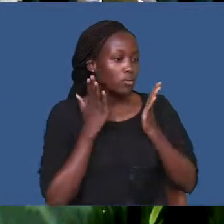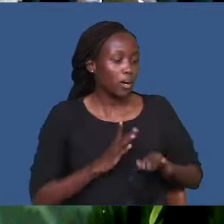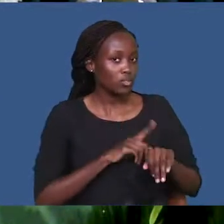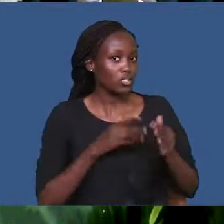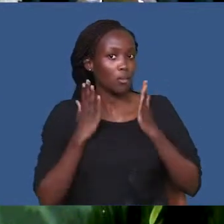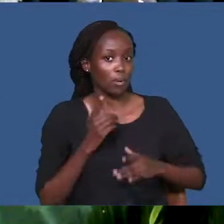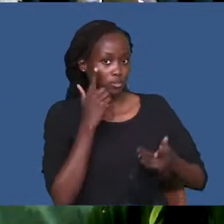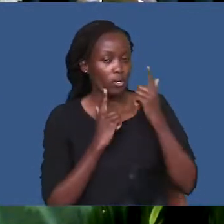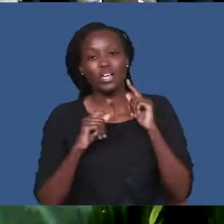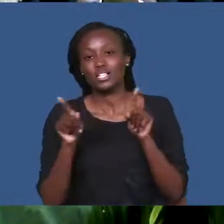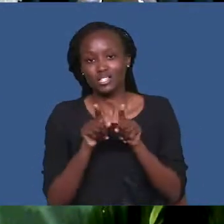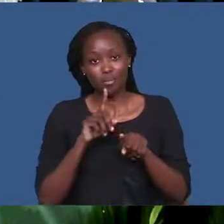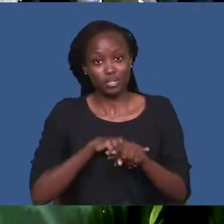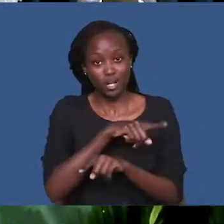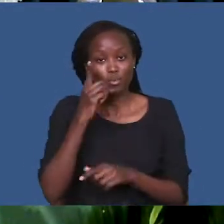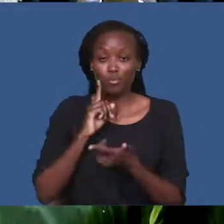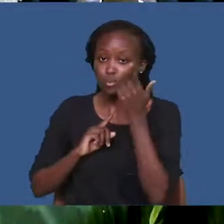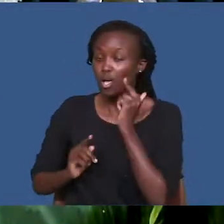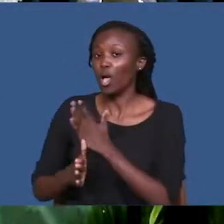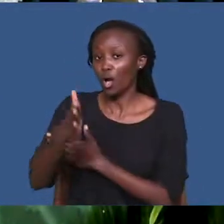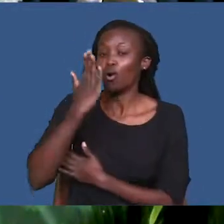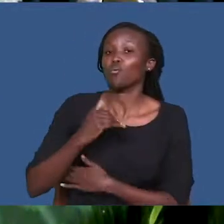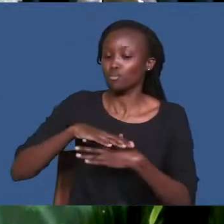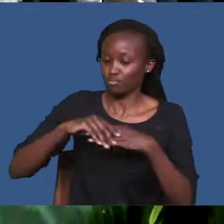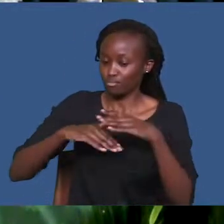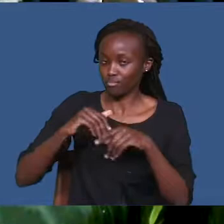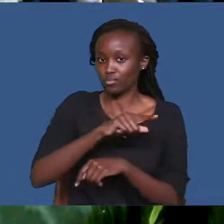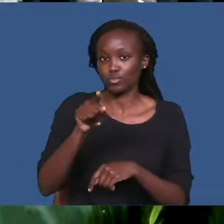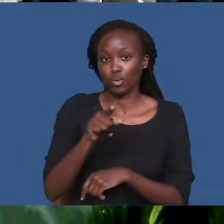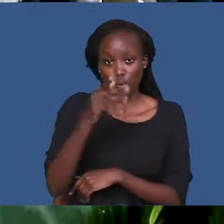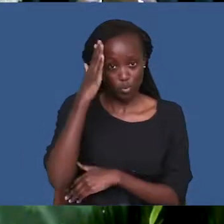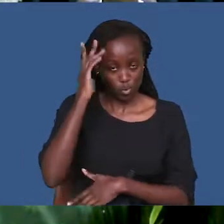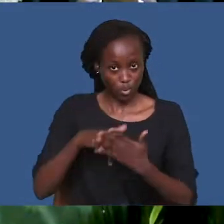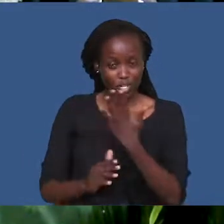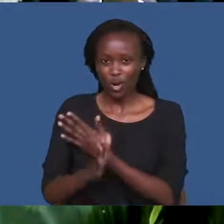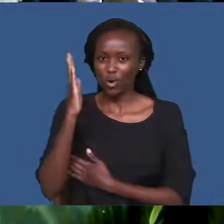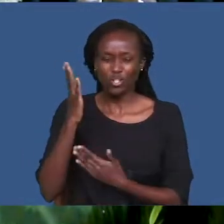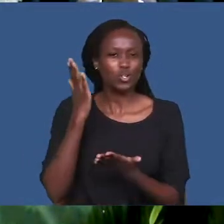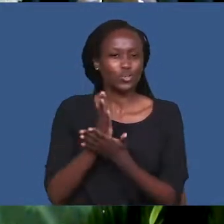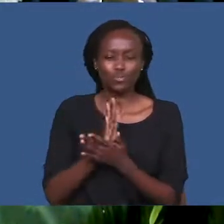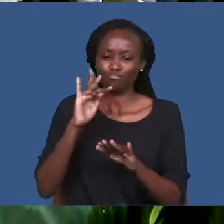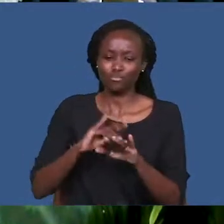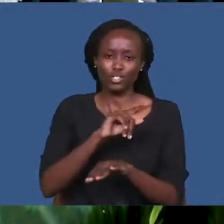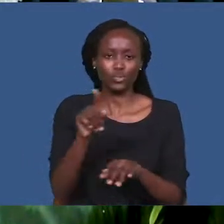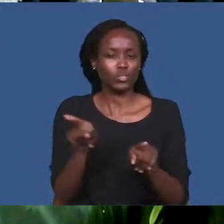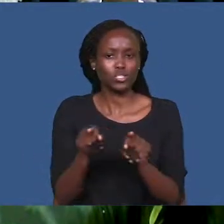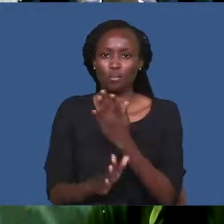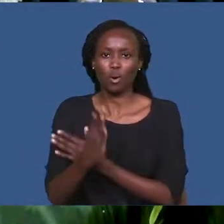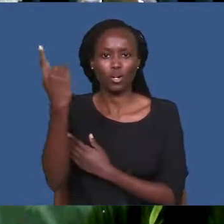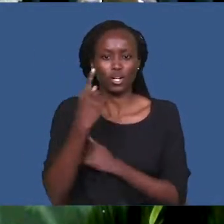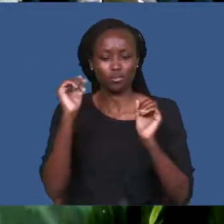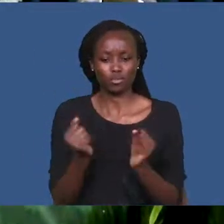the heart of God. Just know that God is compassionate. He will touch you. He has heard and he is